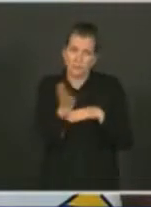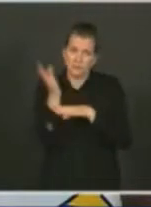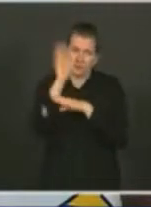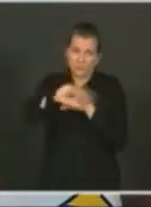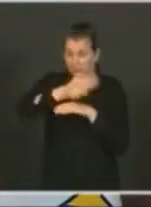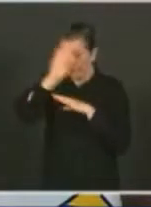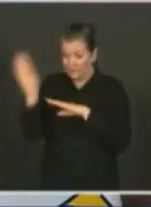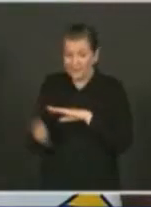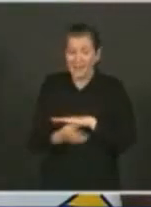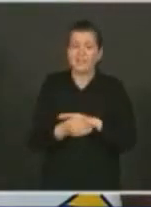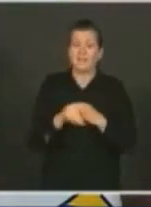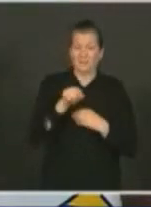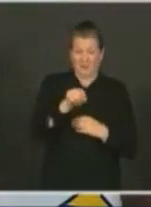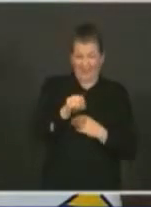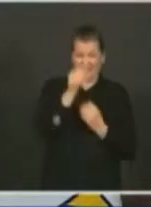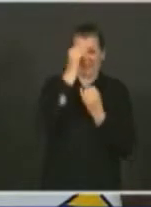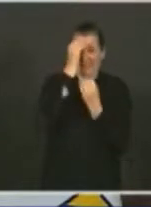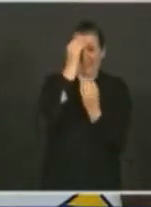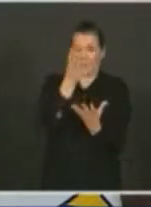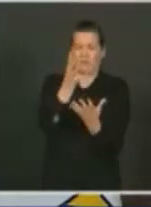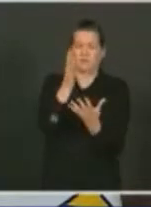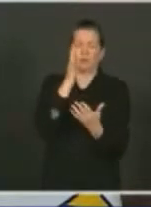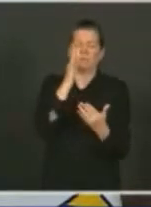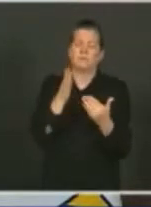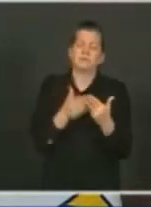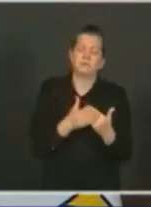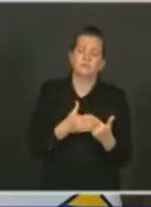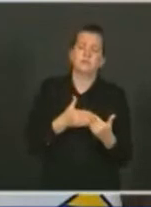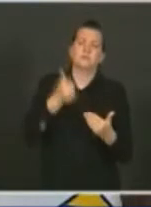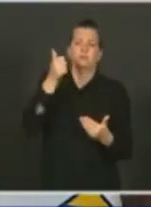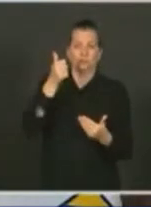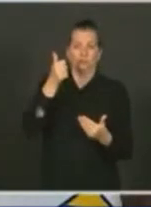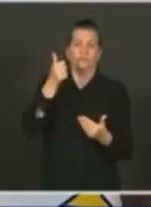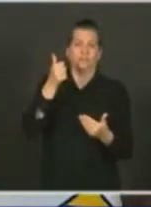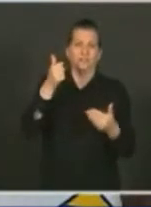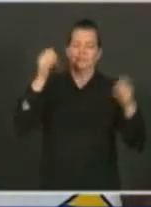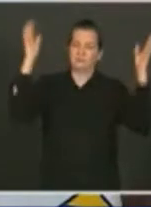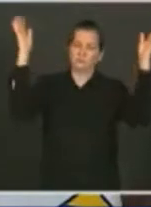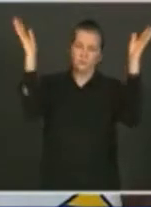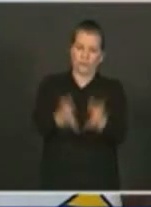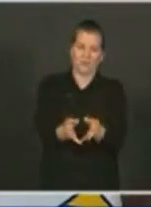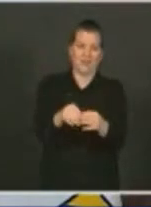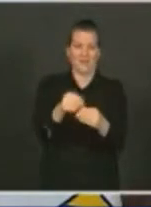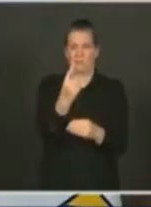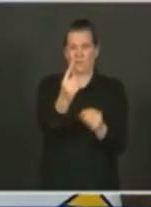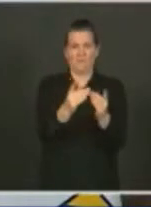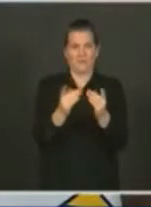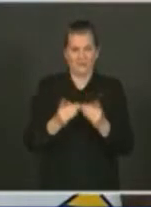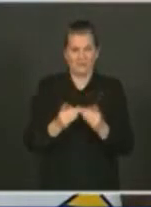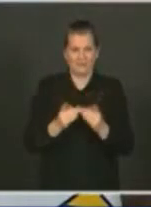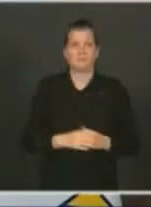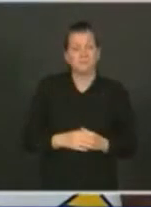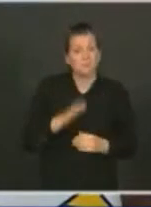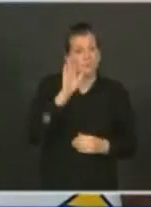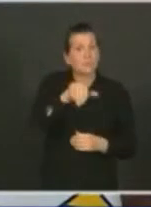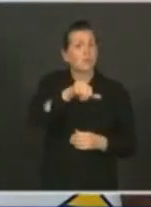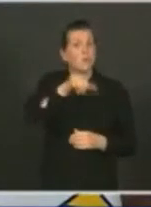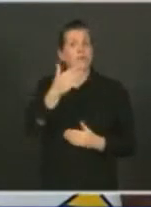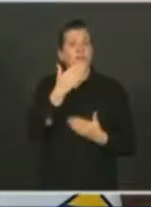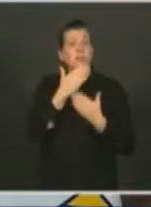lot. Some other good news. We have had great success with the Take It Outside